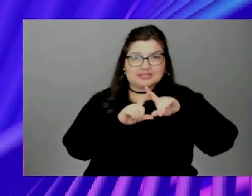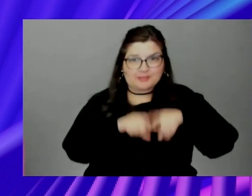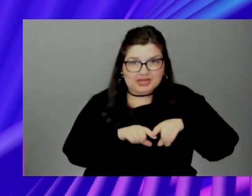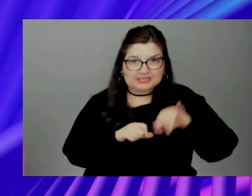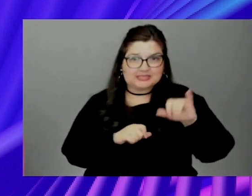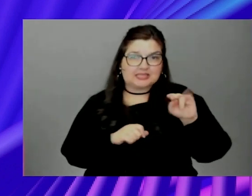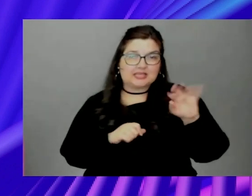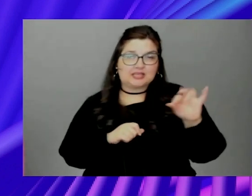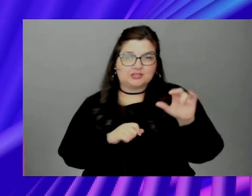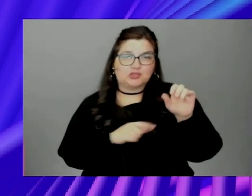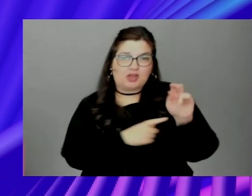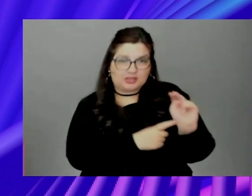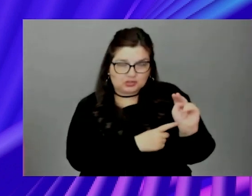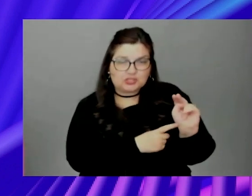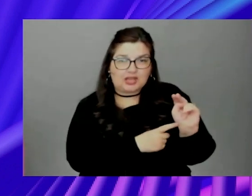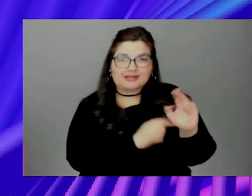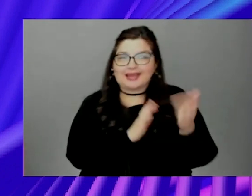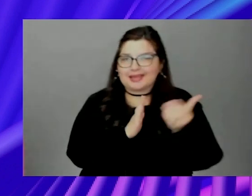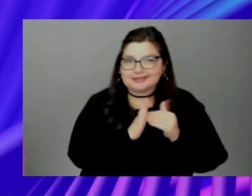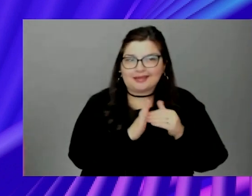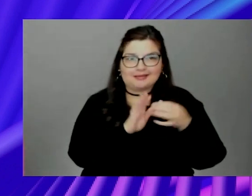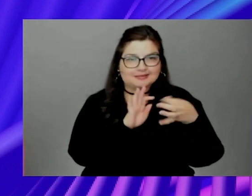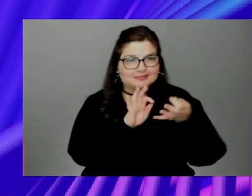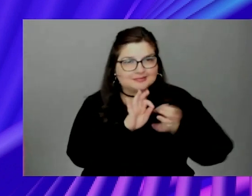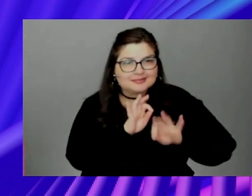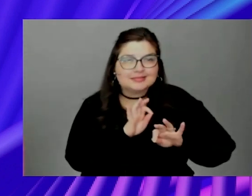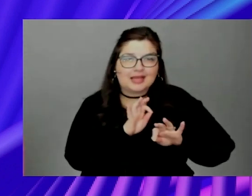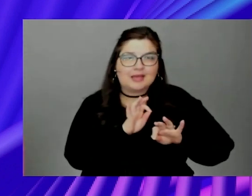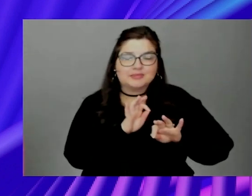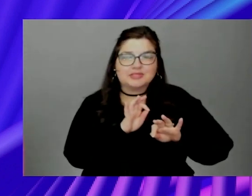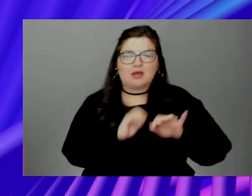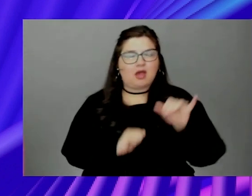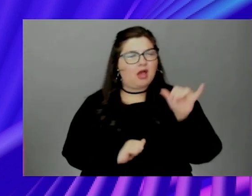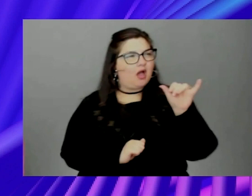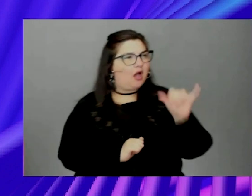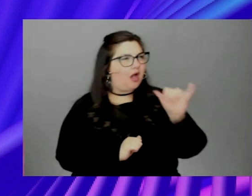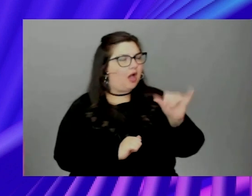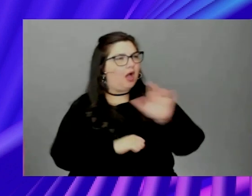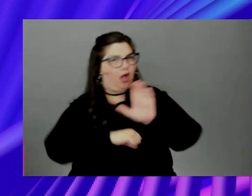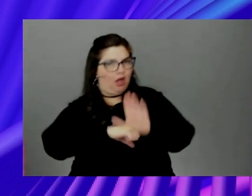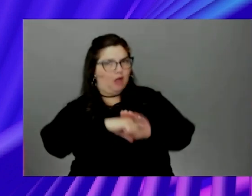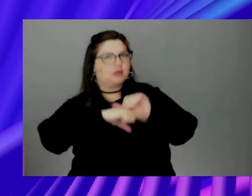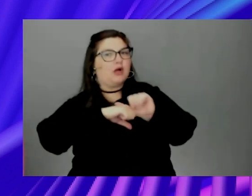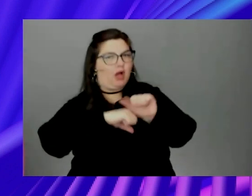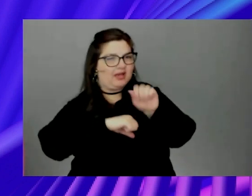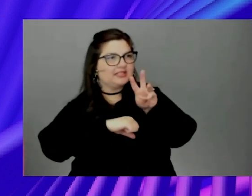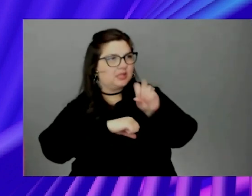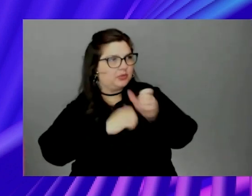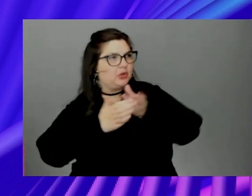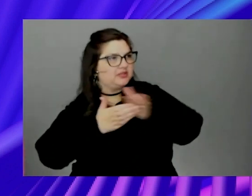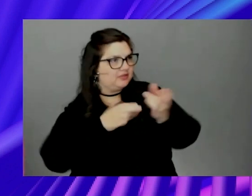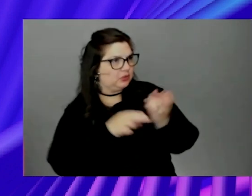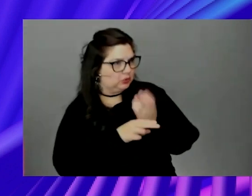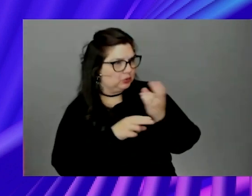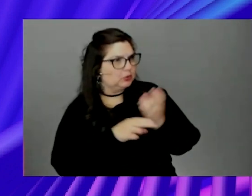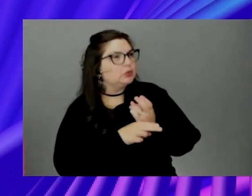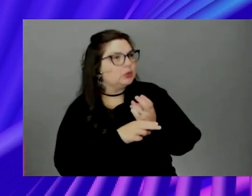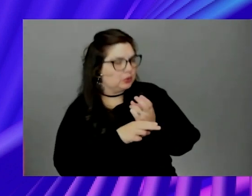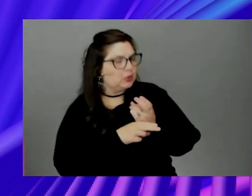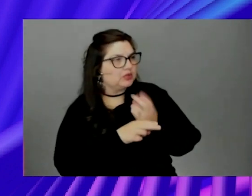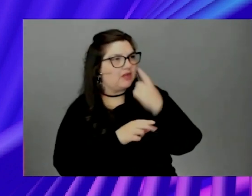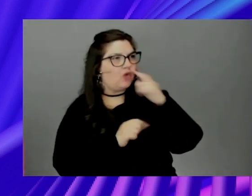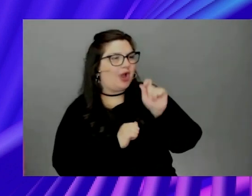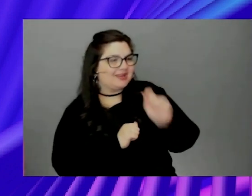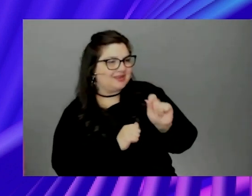And again, it's just doing the simple call. So this is doing a call to an AWS service using our AWS SDK for .NET, similar to what we